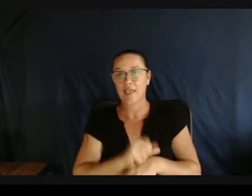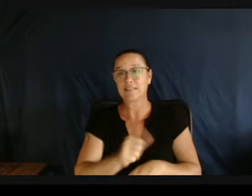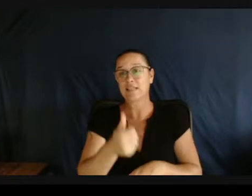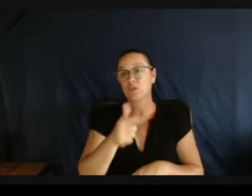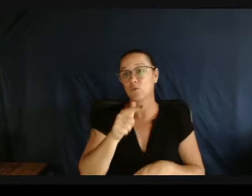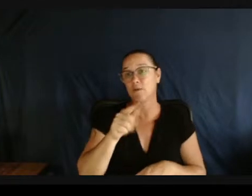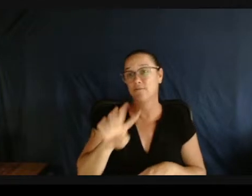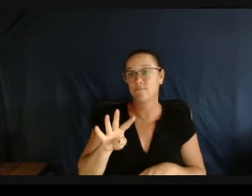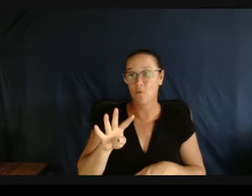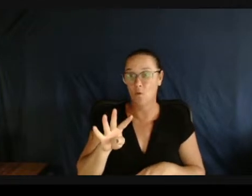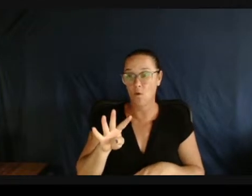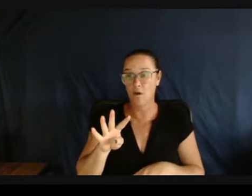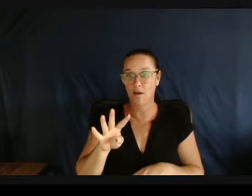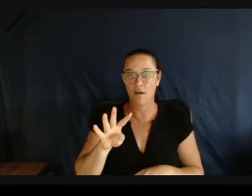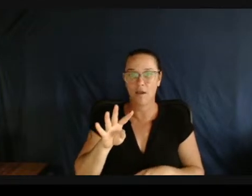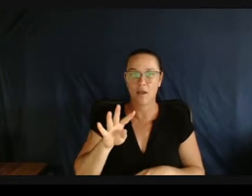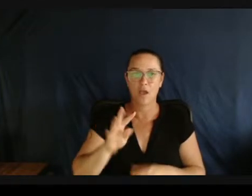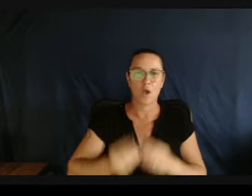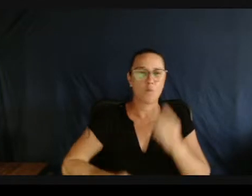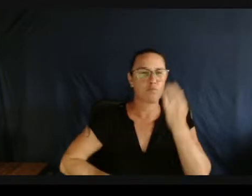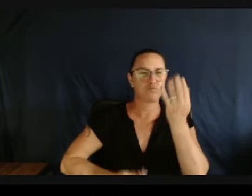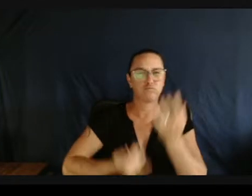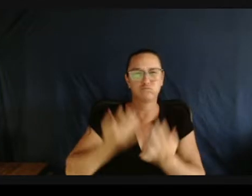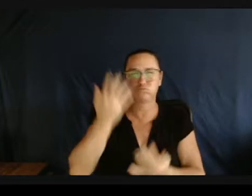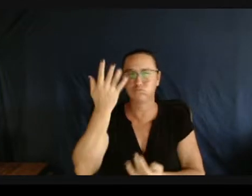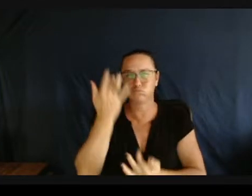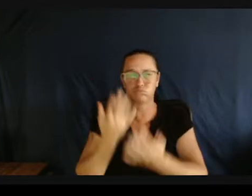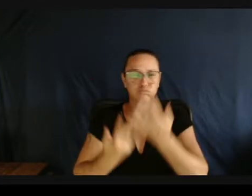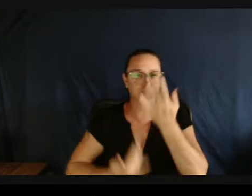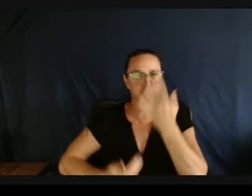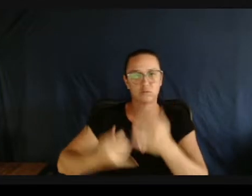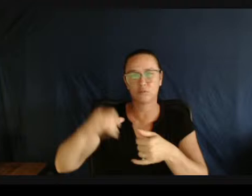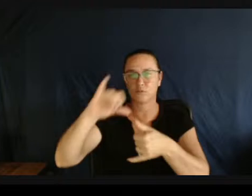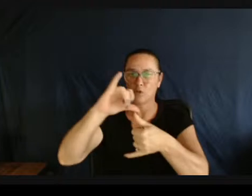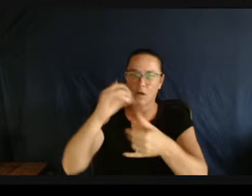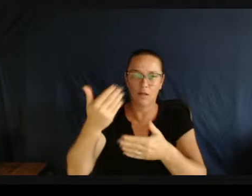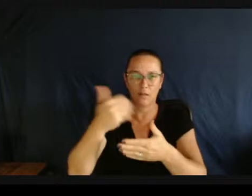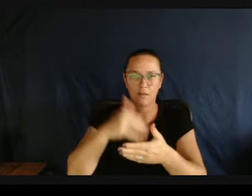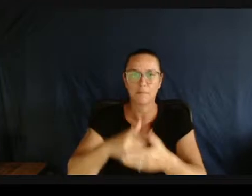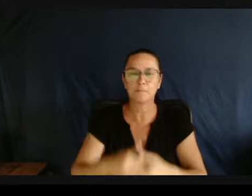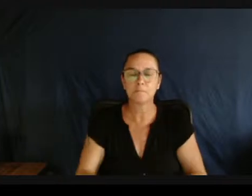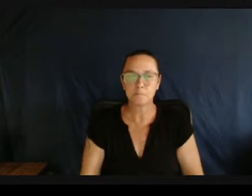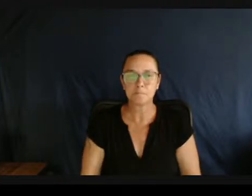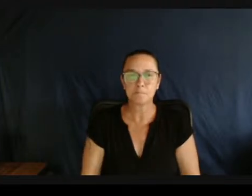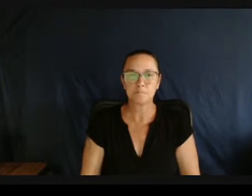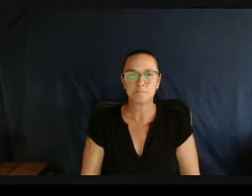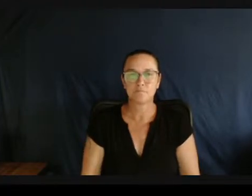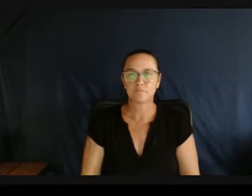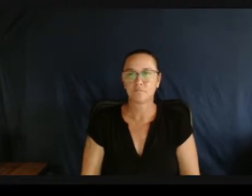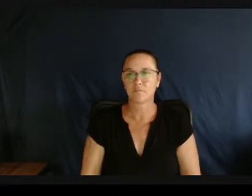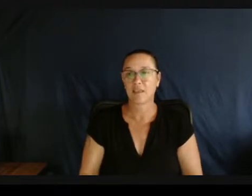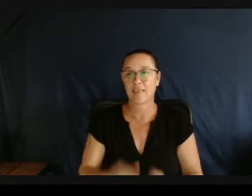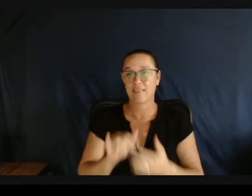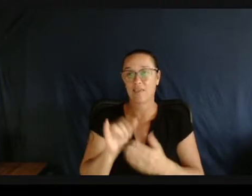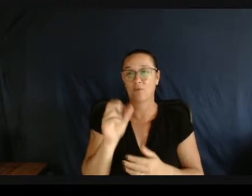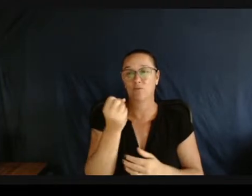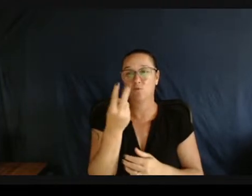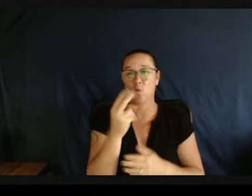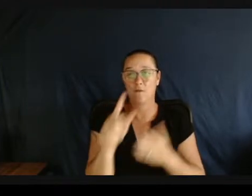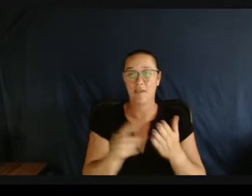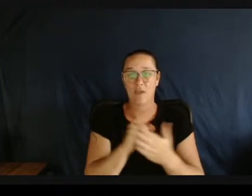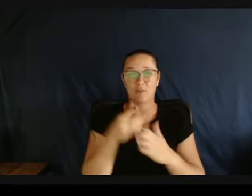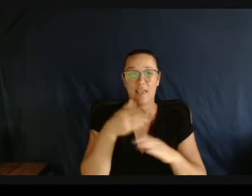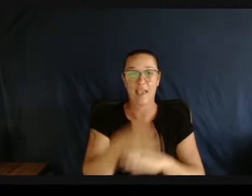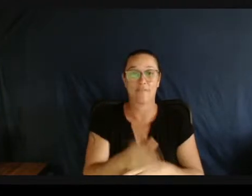10:24 onset of high fountaining phase of that episode 16. That was 12 hours after the start of the